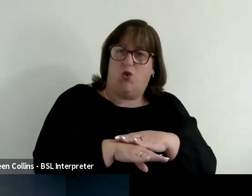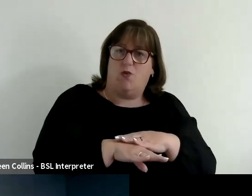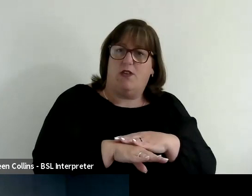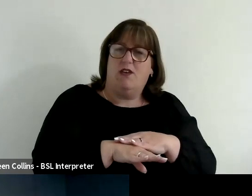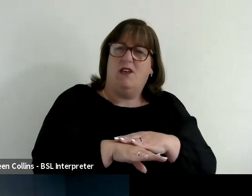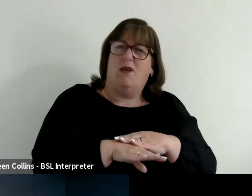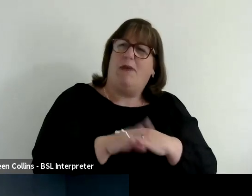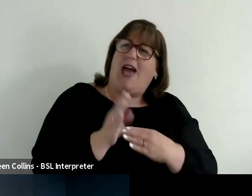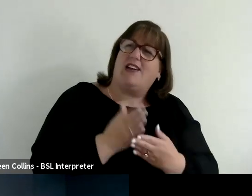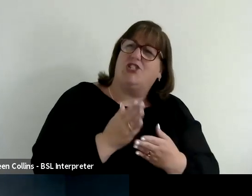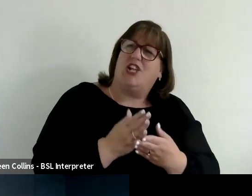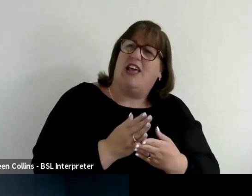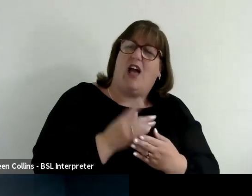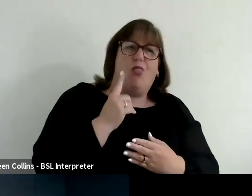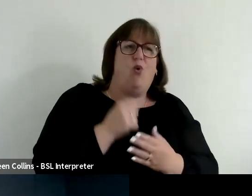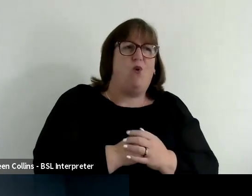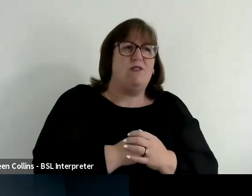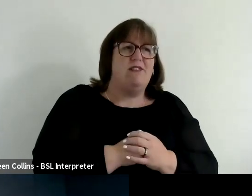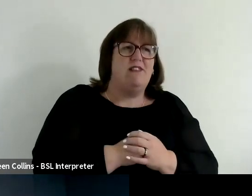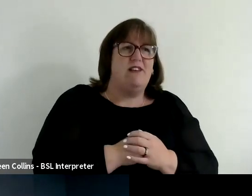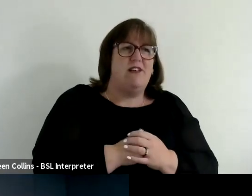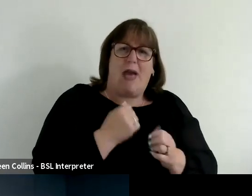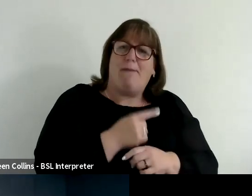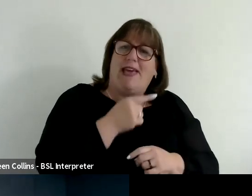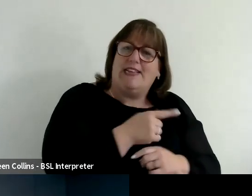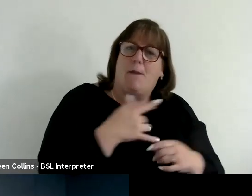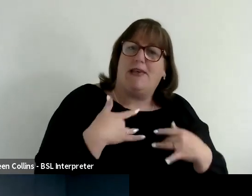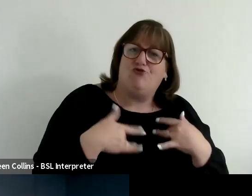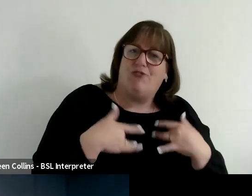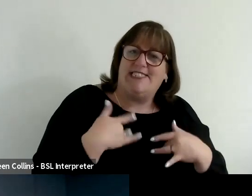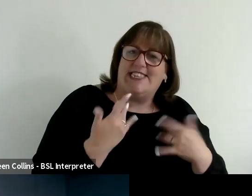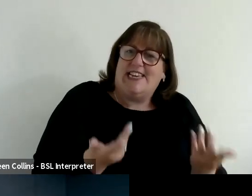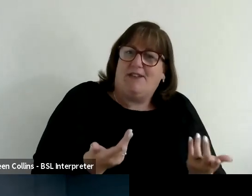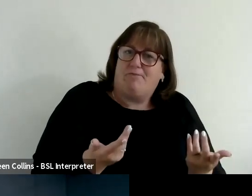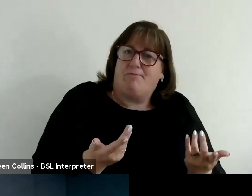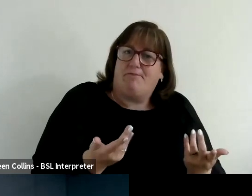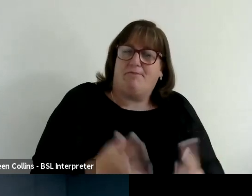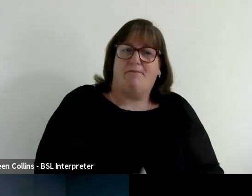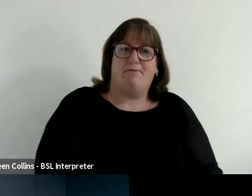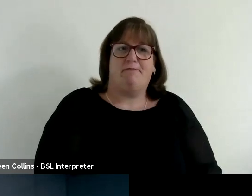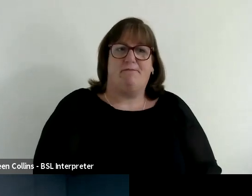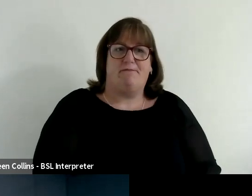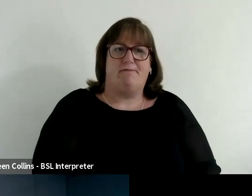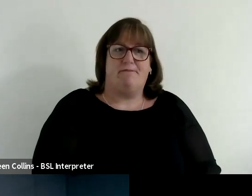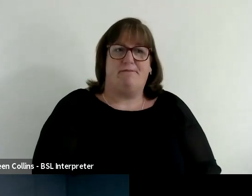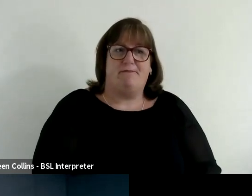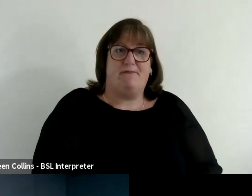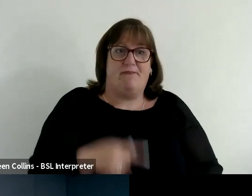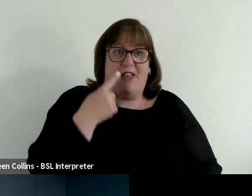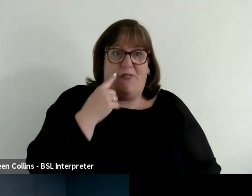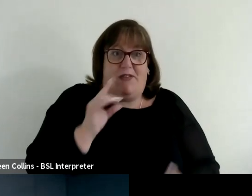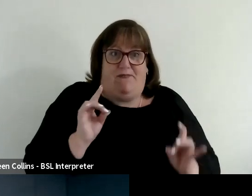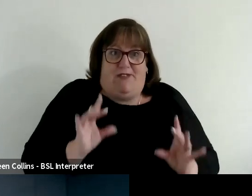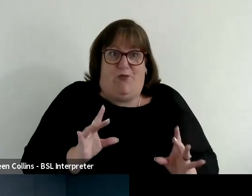and their quirks are what makes people interesting. Absolutely, absolutely. I think that's all the questions from me, but from